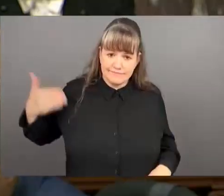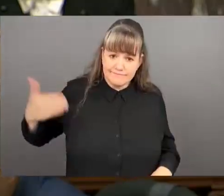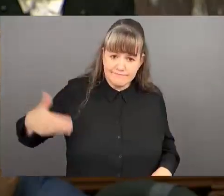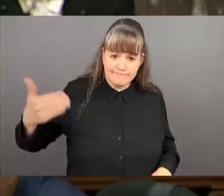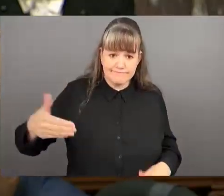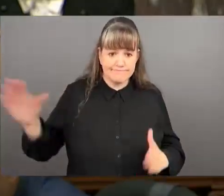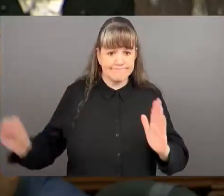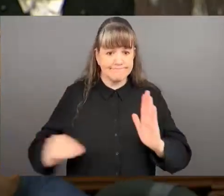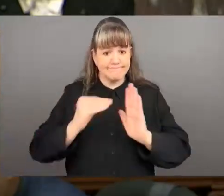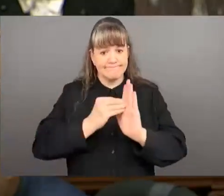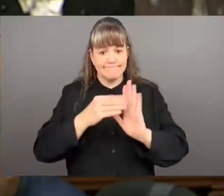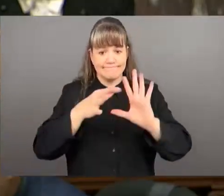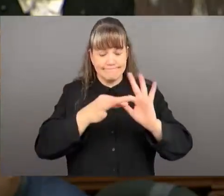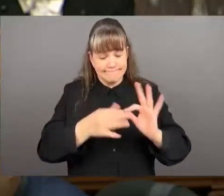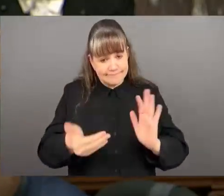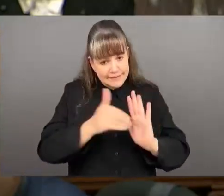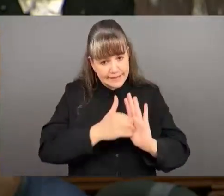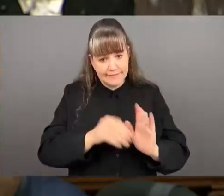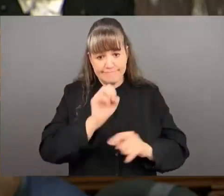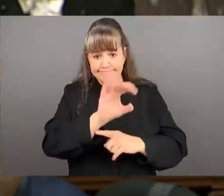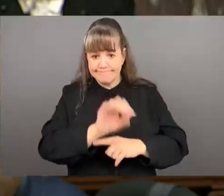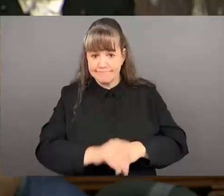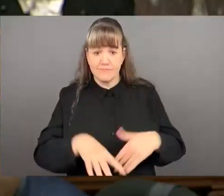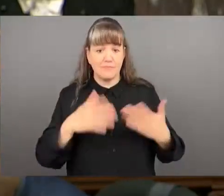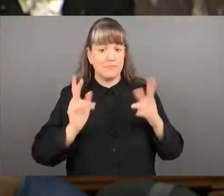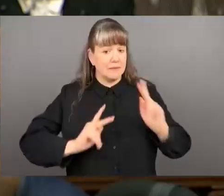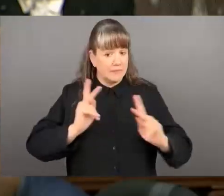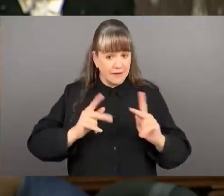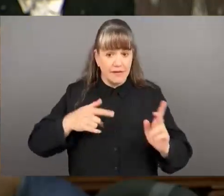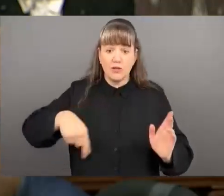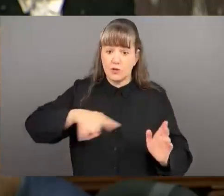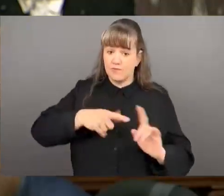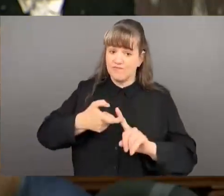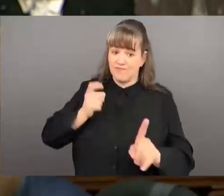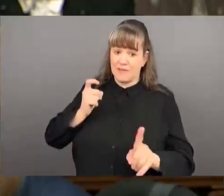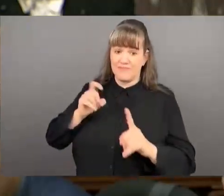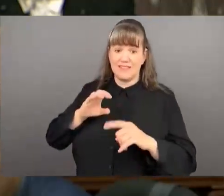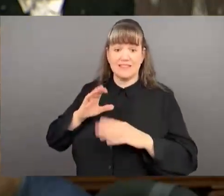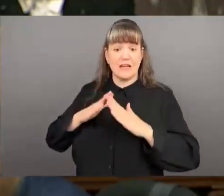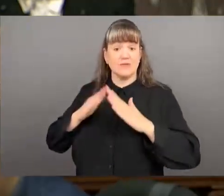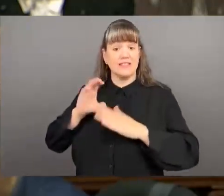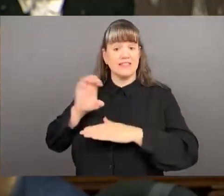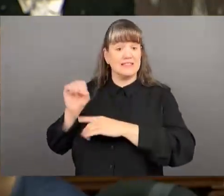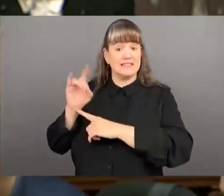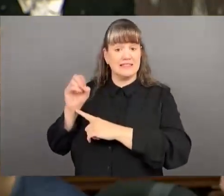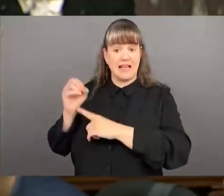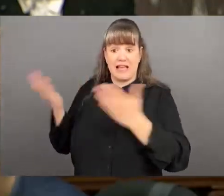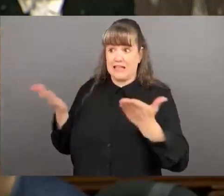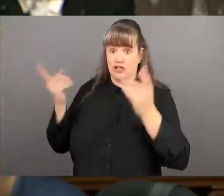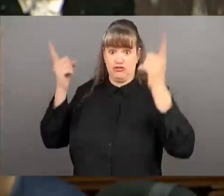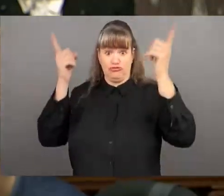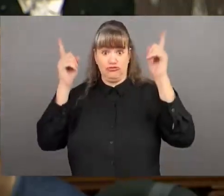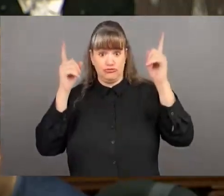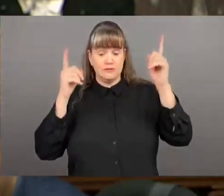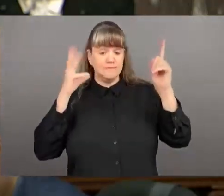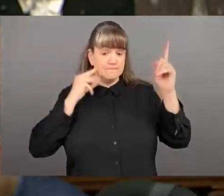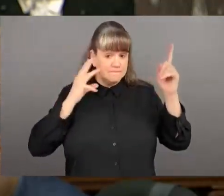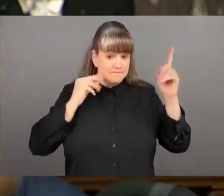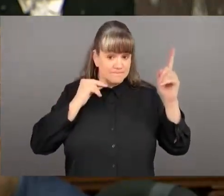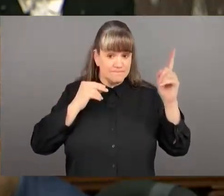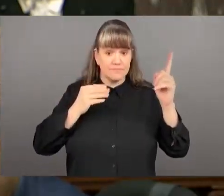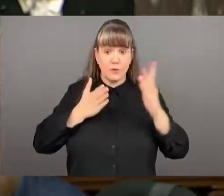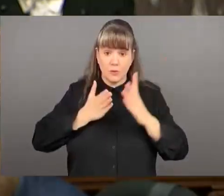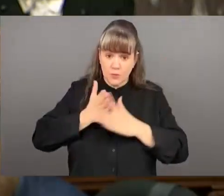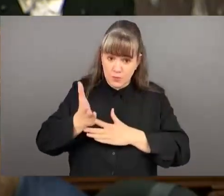lived experience, many from the downtown east side, who are here at the legislature today, rallying for support, to be able to talk about some